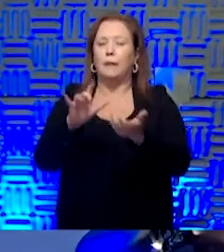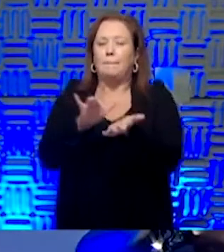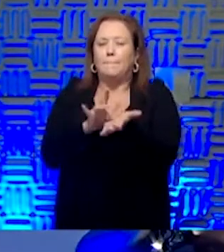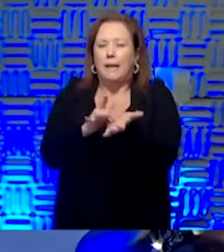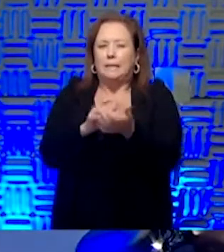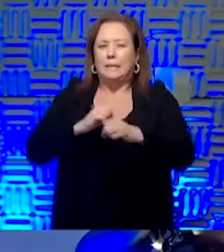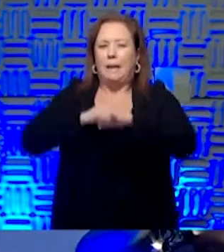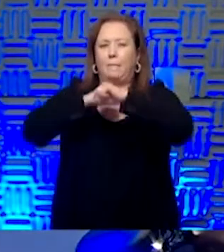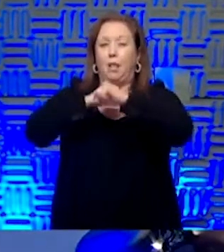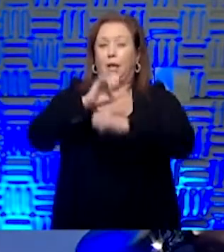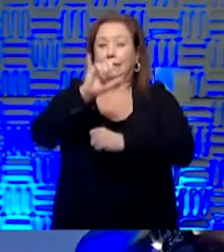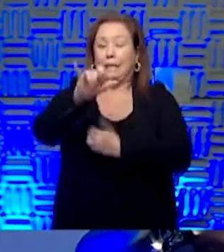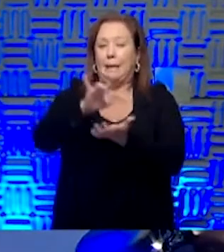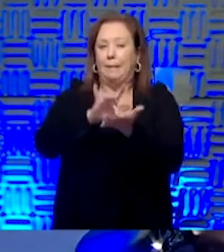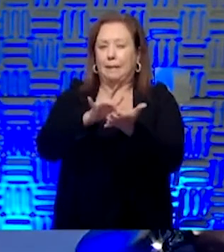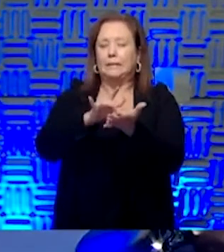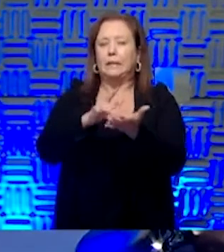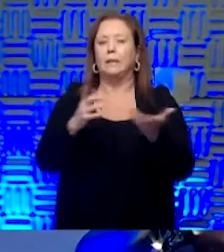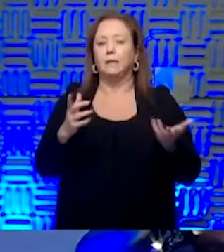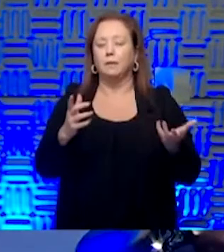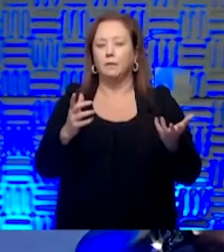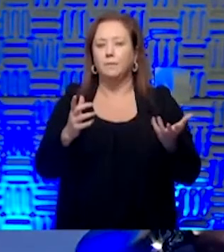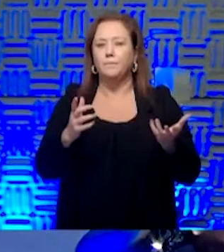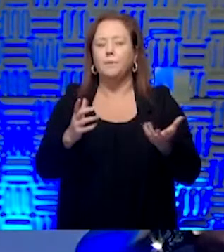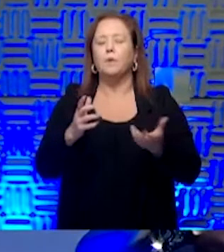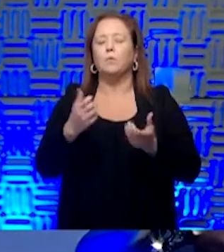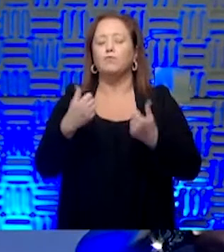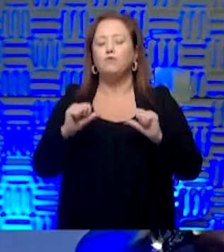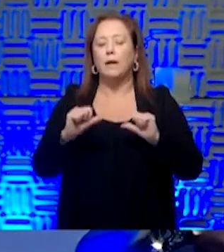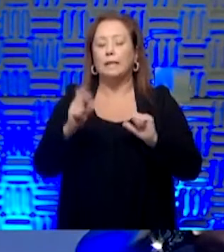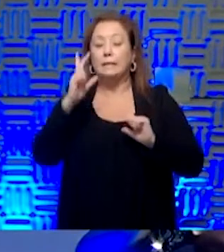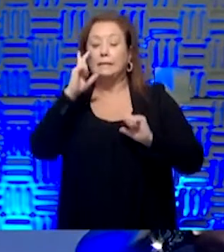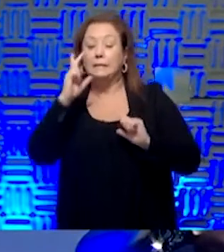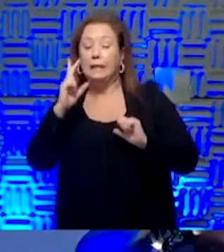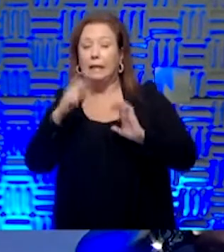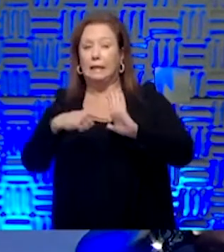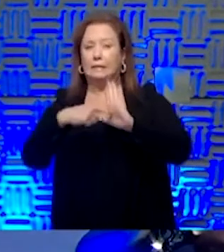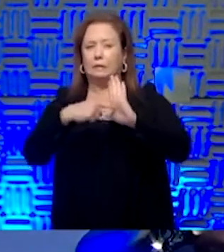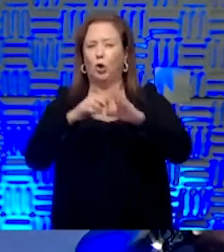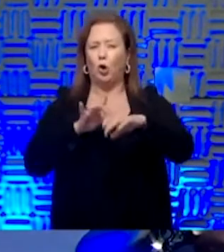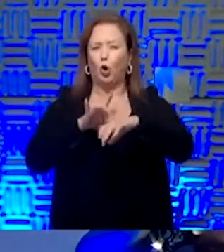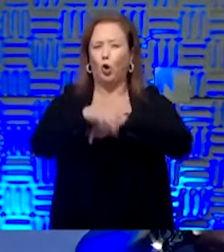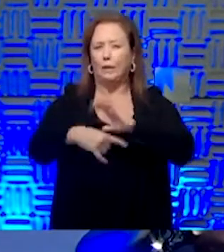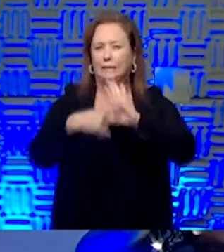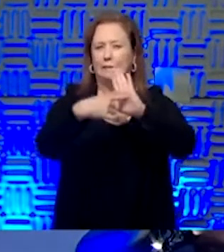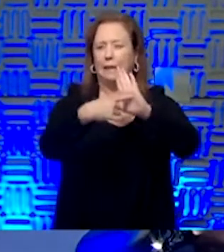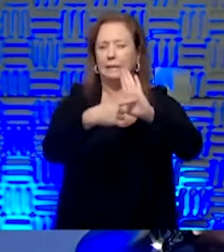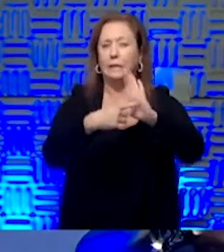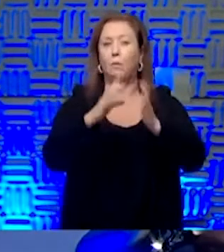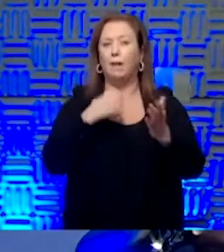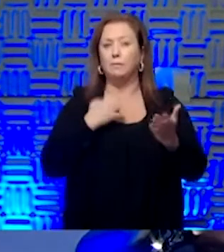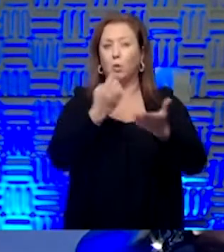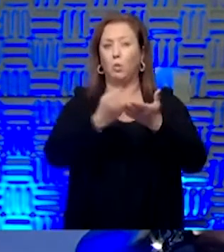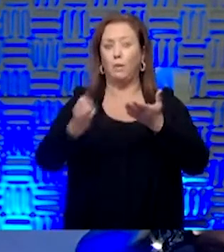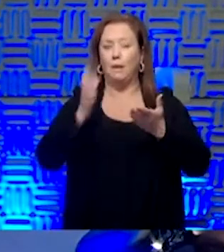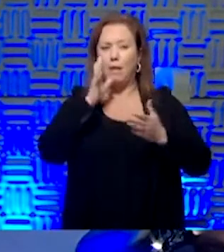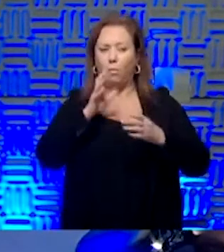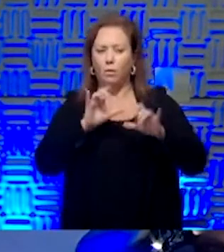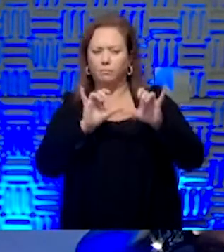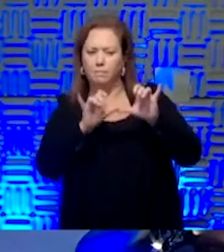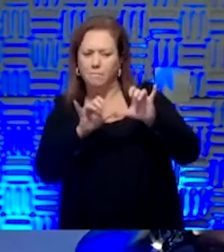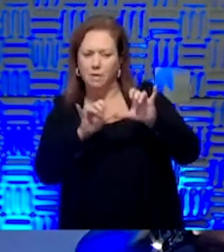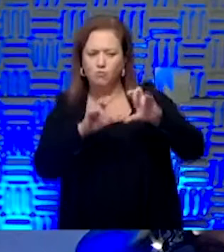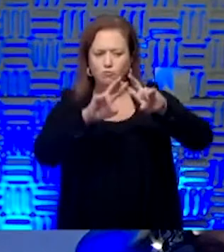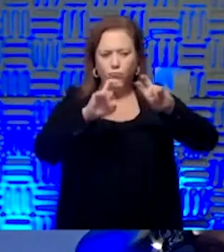that, tocilizumab. But we're trying to find signs of that early, and so we have some equipment that's going to allow us to measure that early and to get people